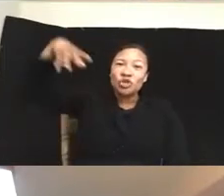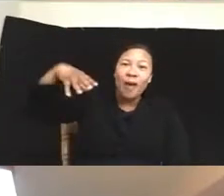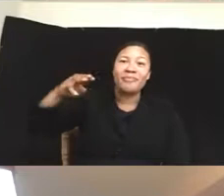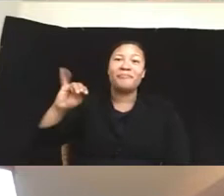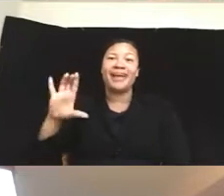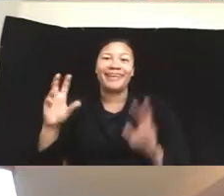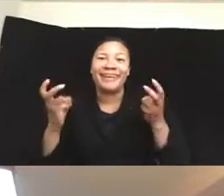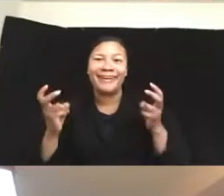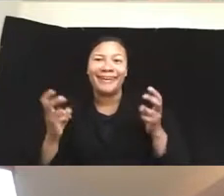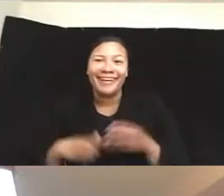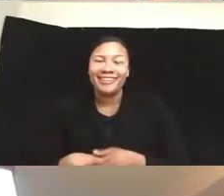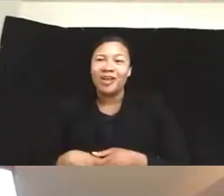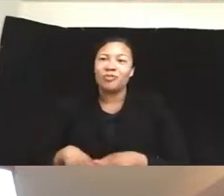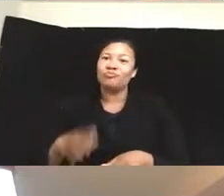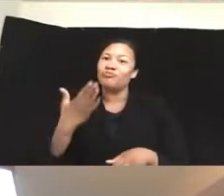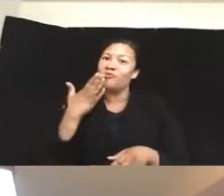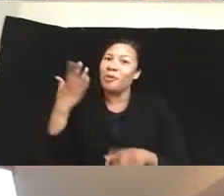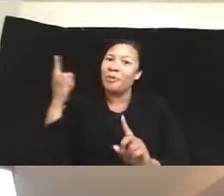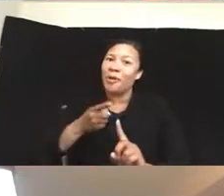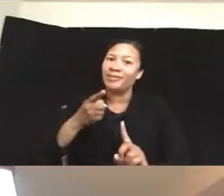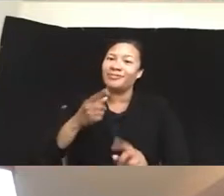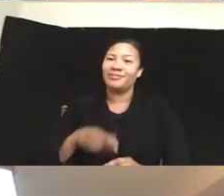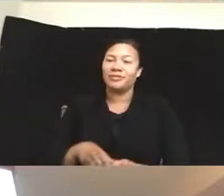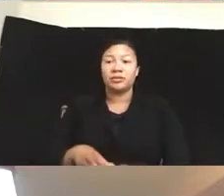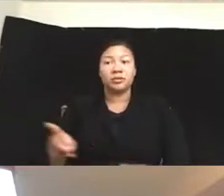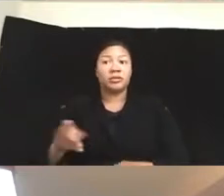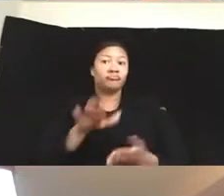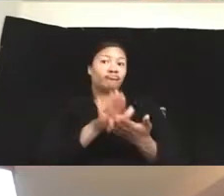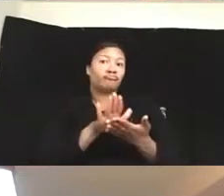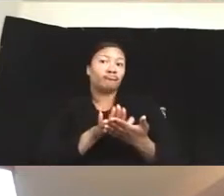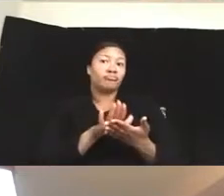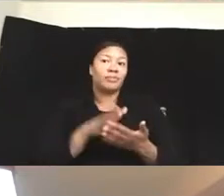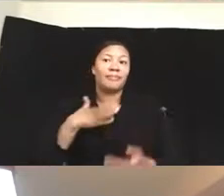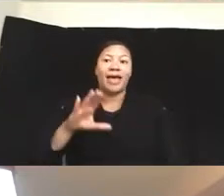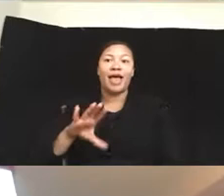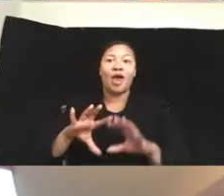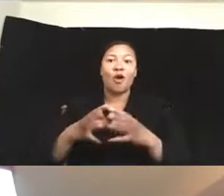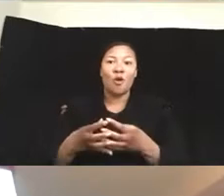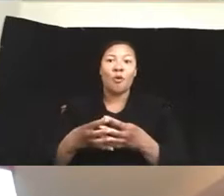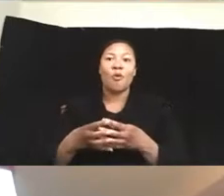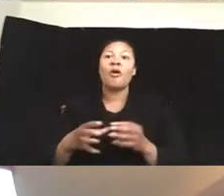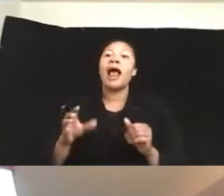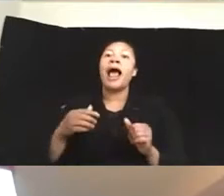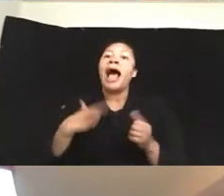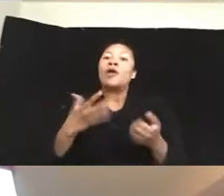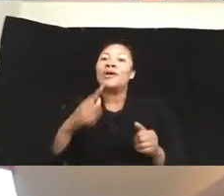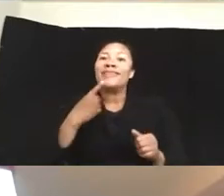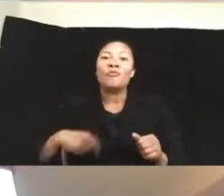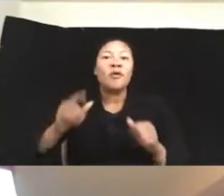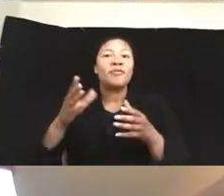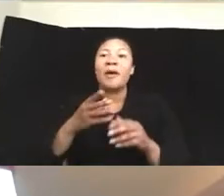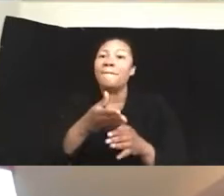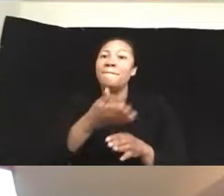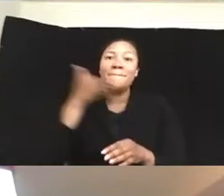Shahrazad. Thank you for coming. Shout out to my cohort. I don't want to say that we were the best cohort, but I really enjoyed